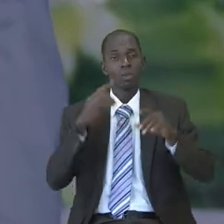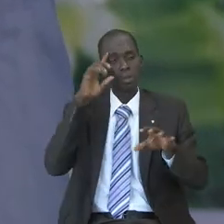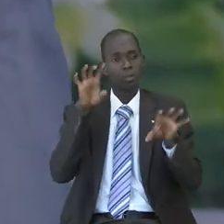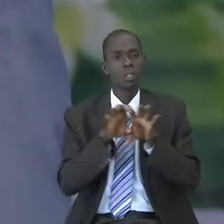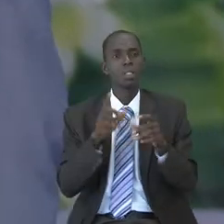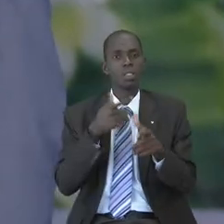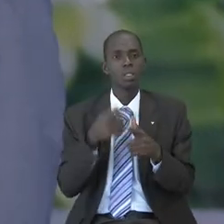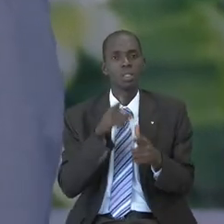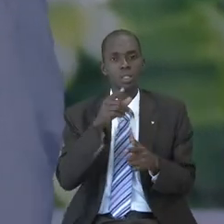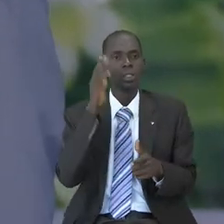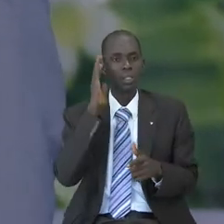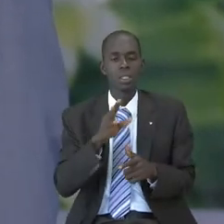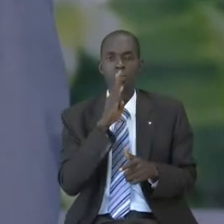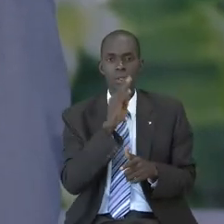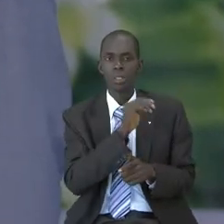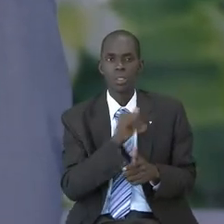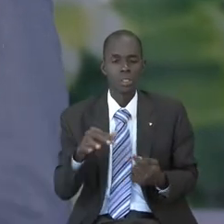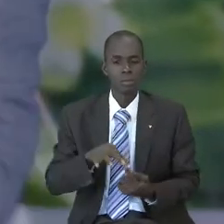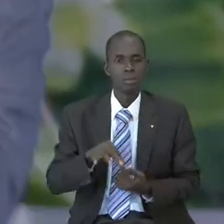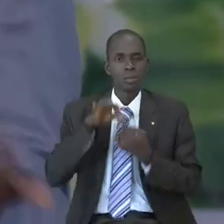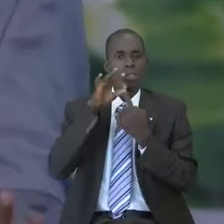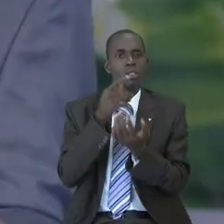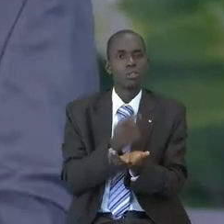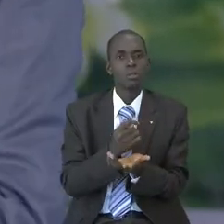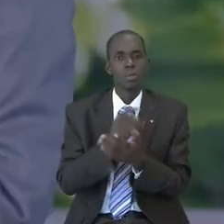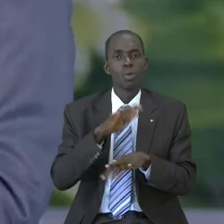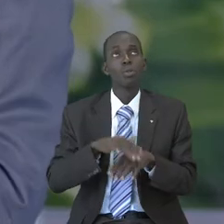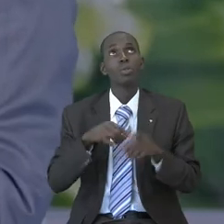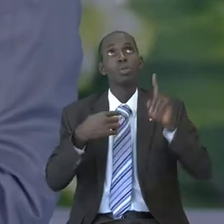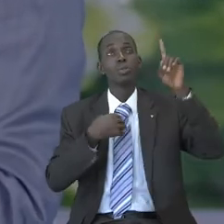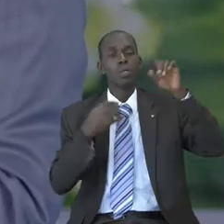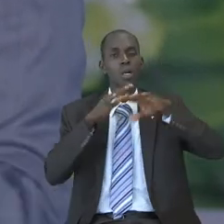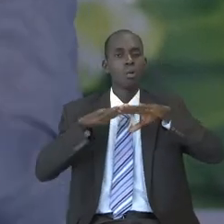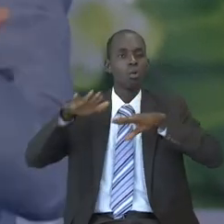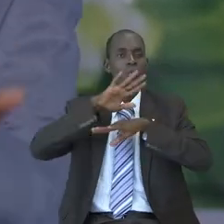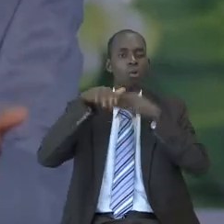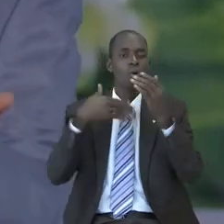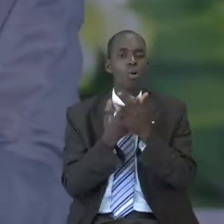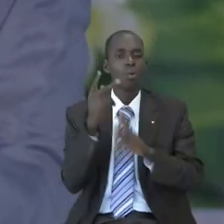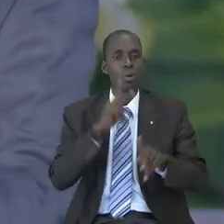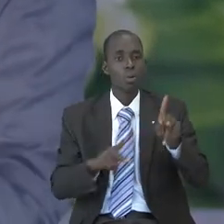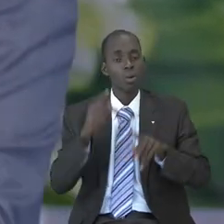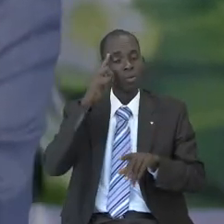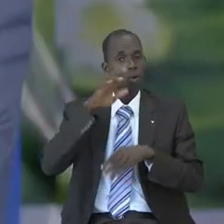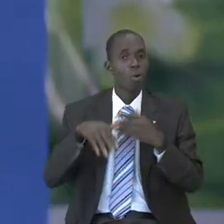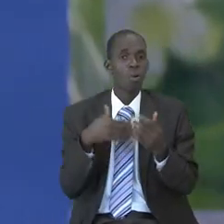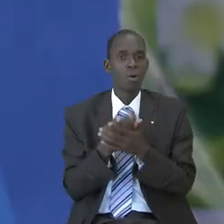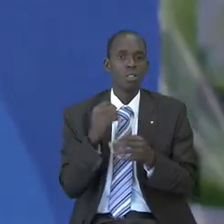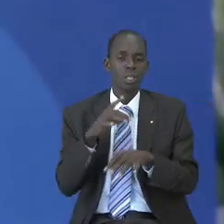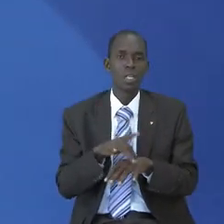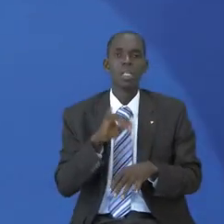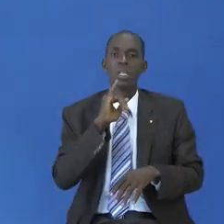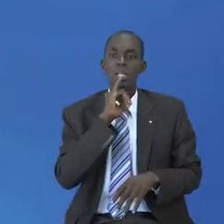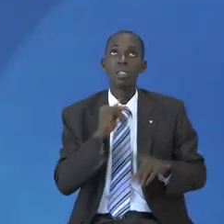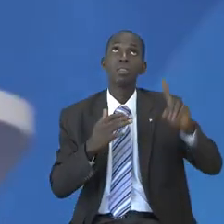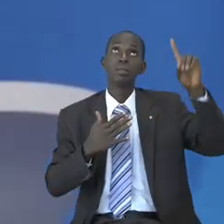a peculiar treasure unto me above all people, for all the earth is